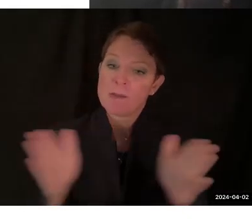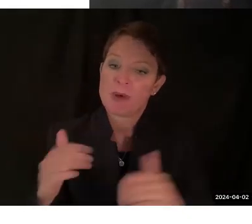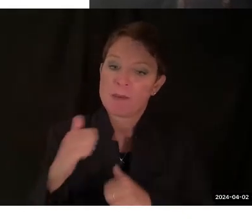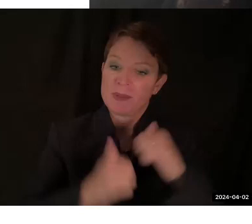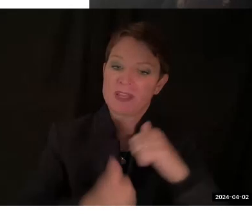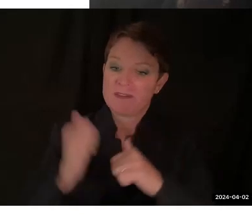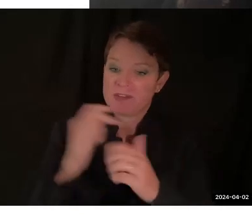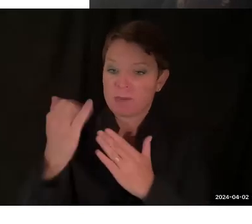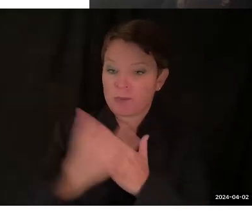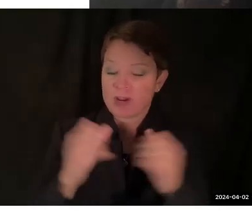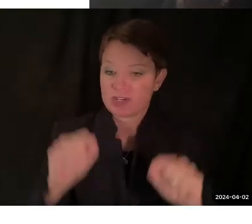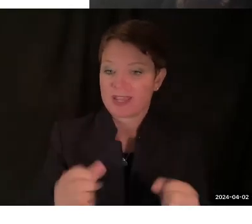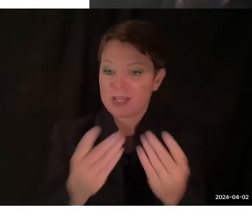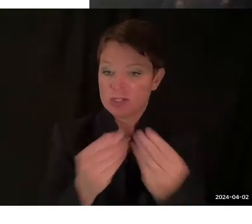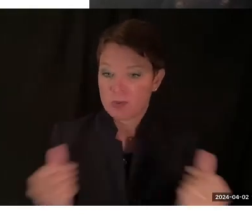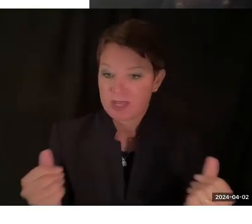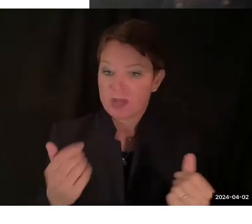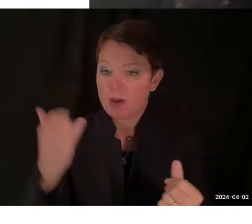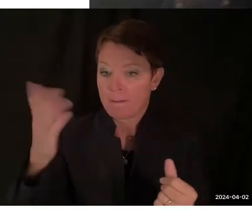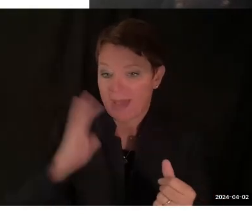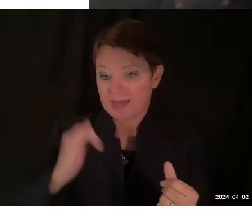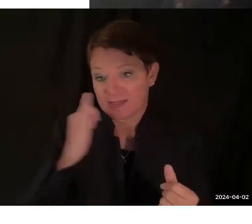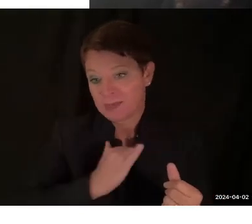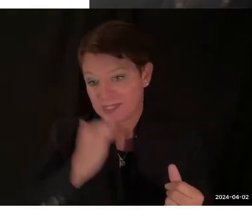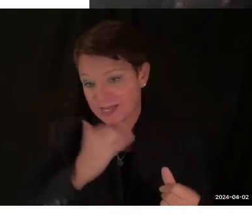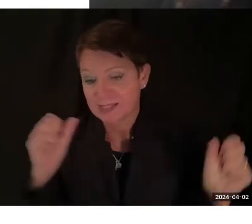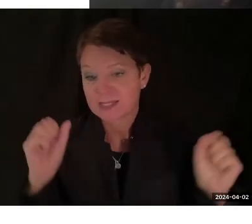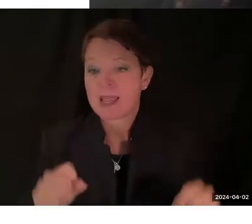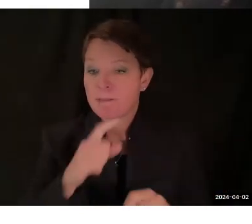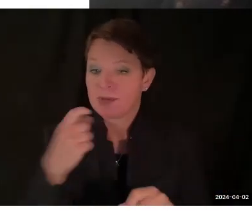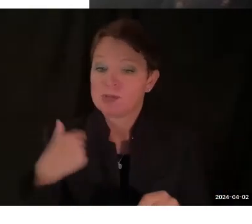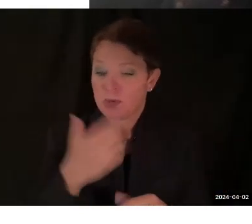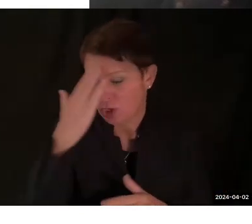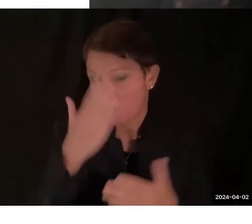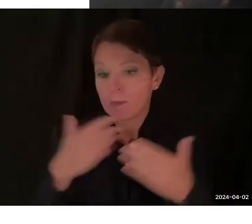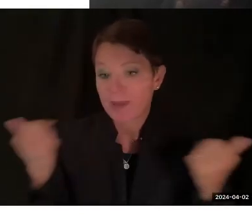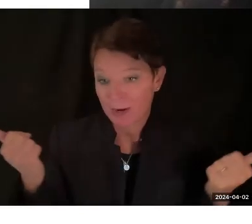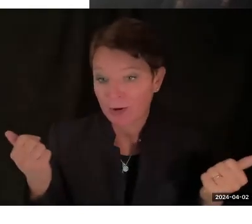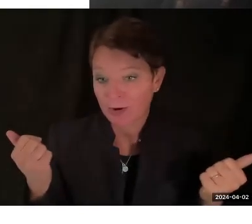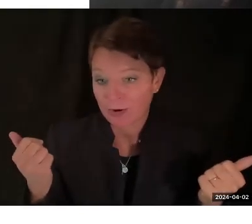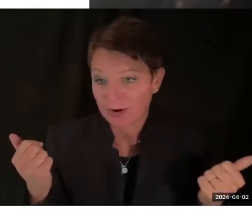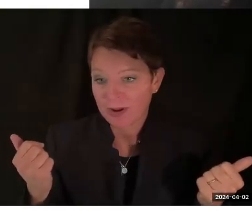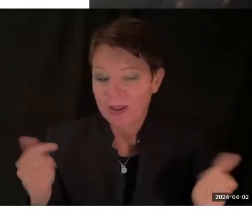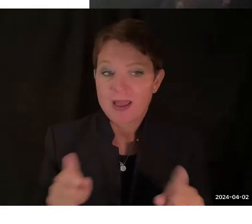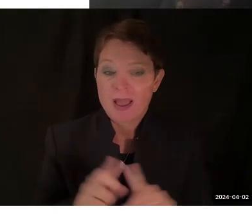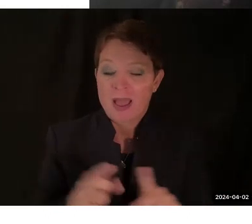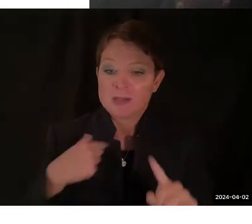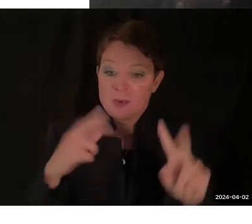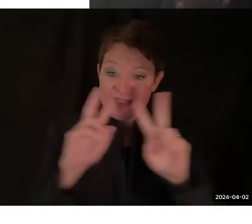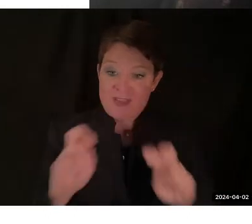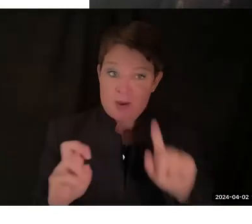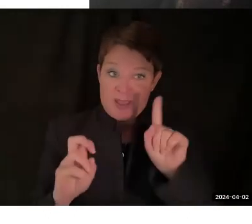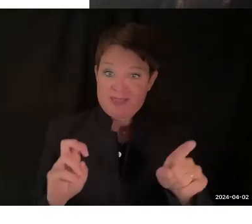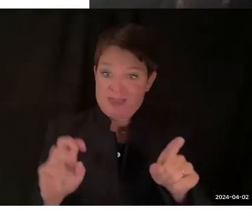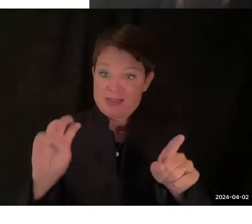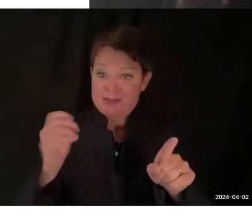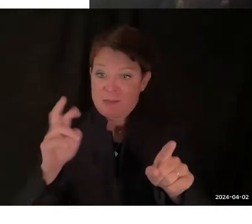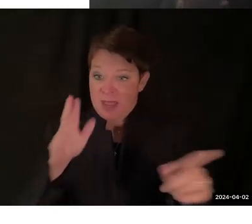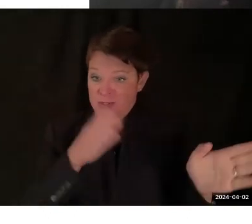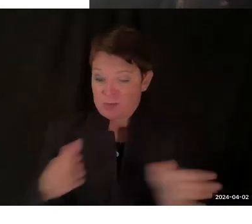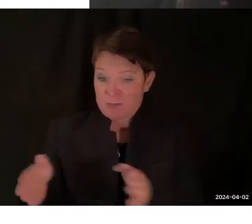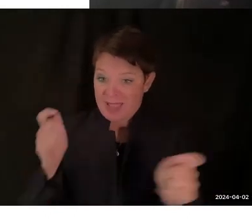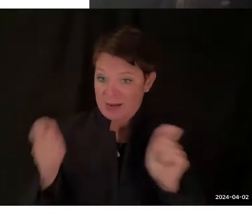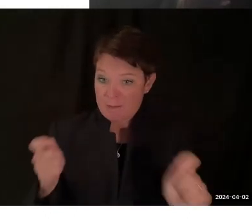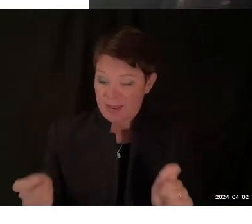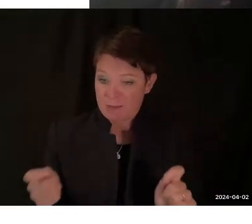infrastructure projects to heal the mistakes of the past because we now know better. So as we're evaluating this master plan amendment, we